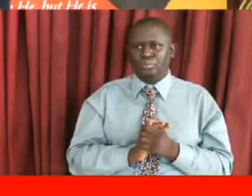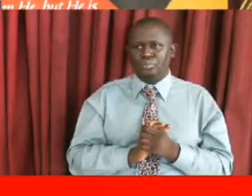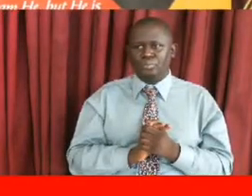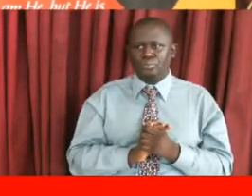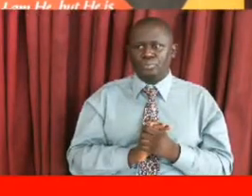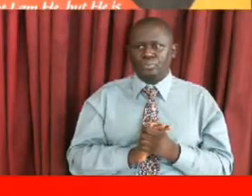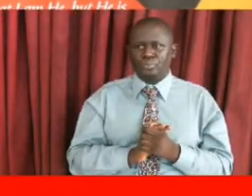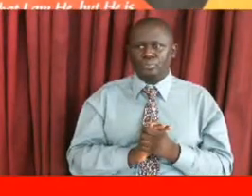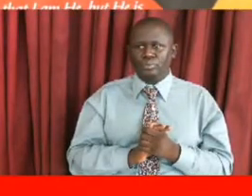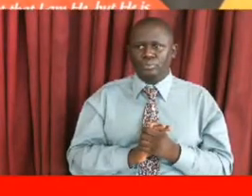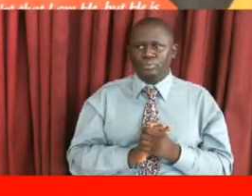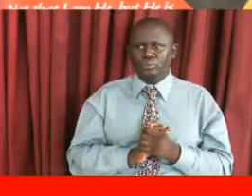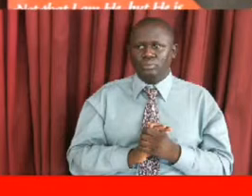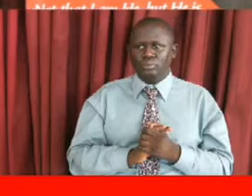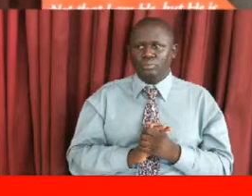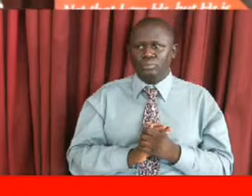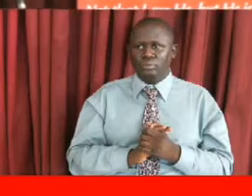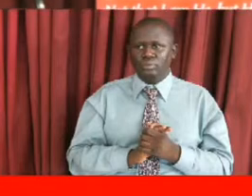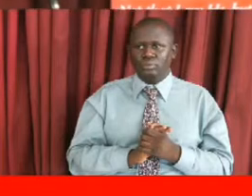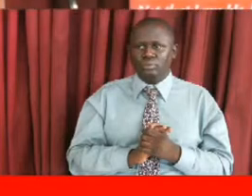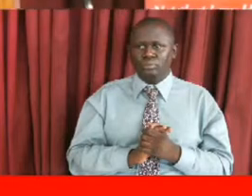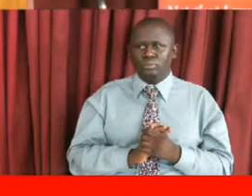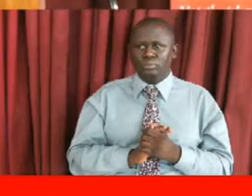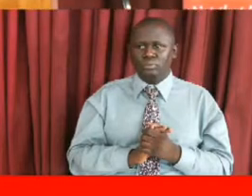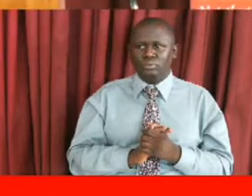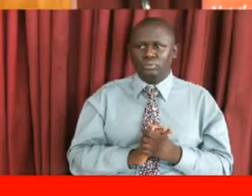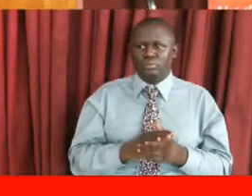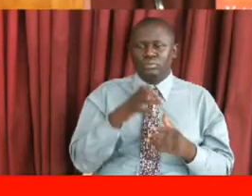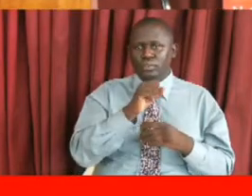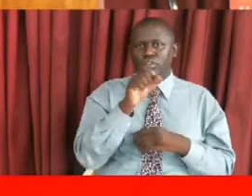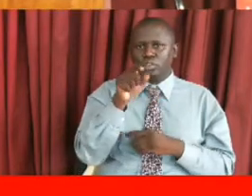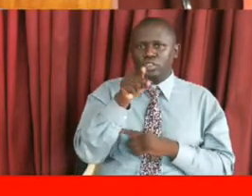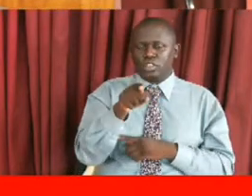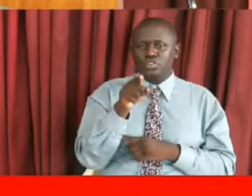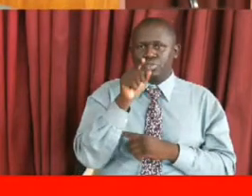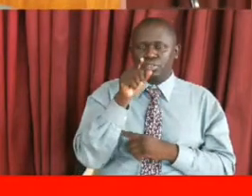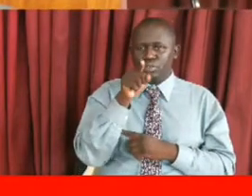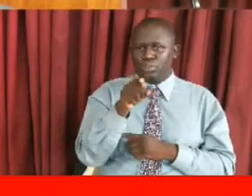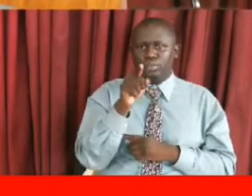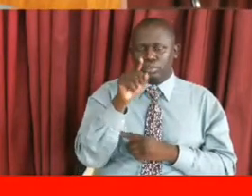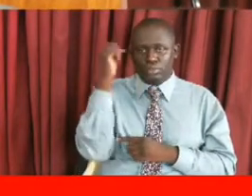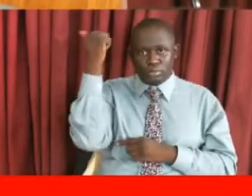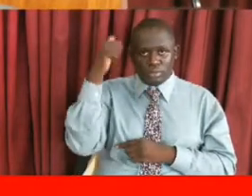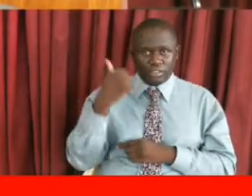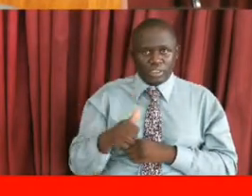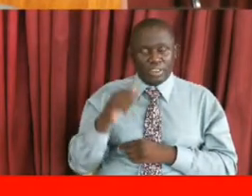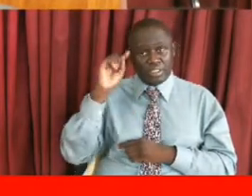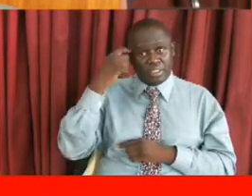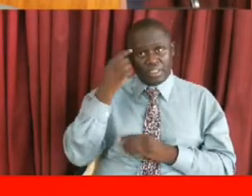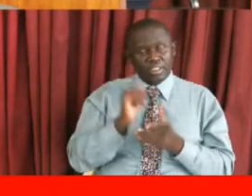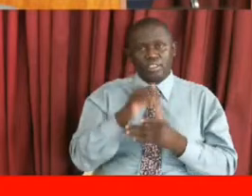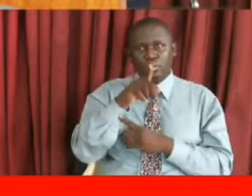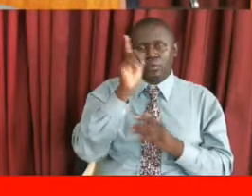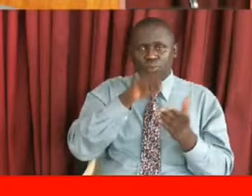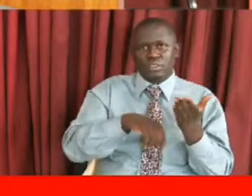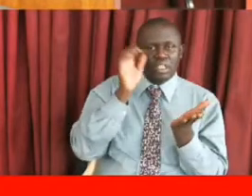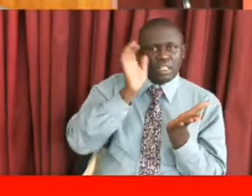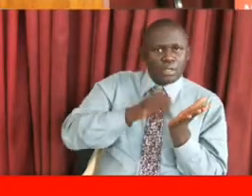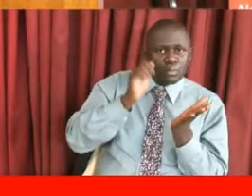revealed amen that's right so if you still think you are